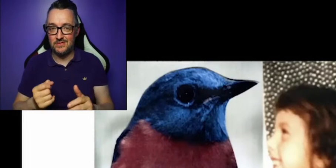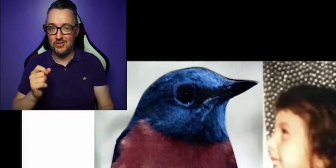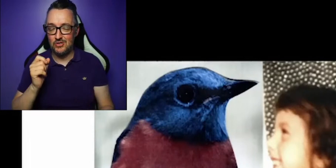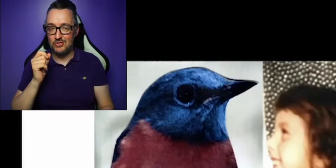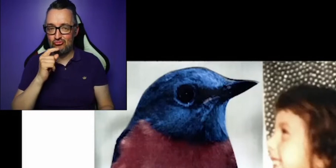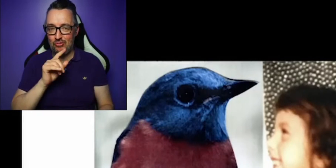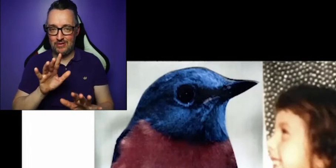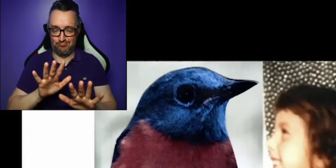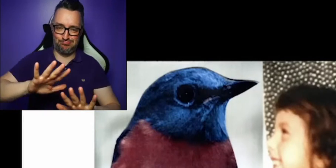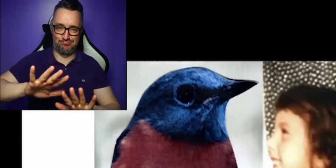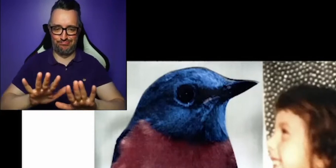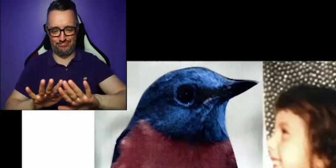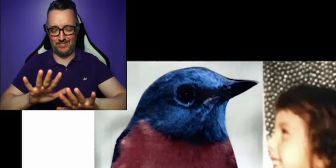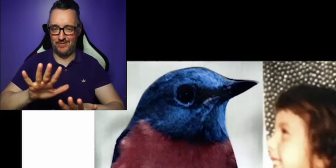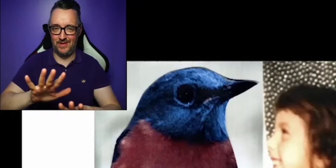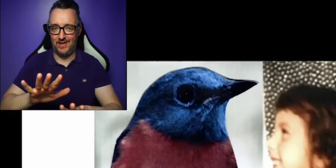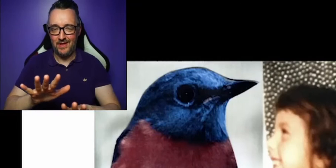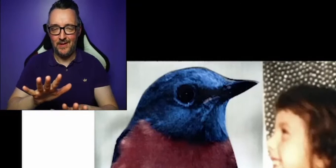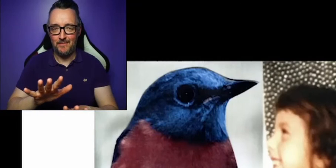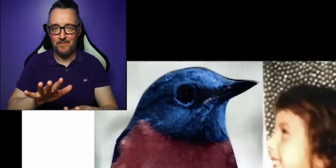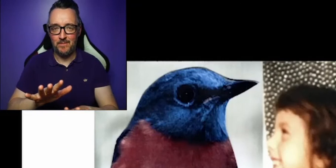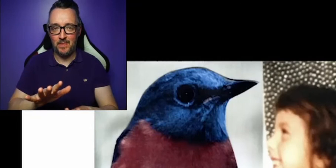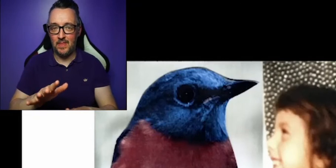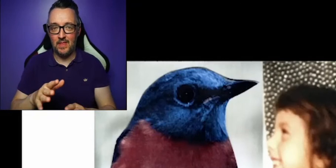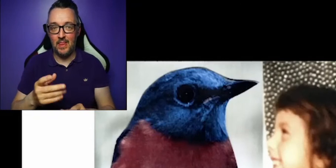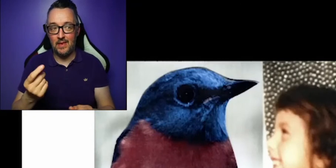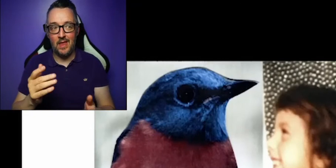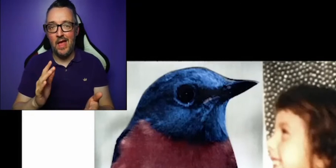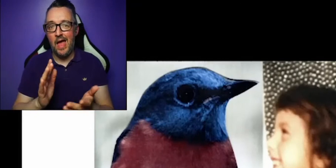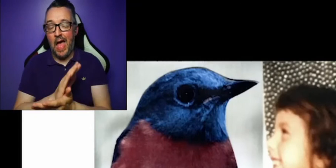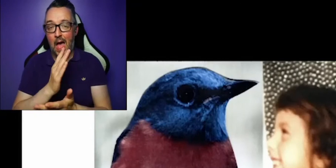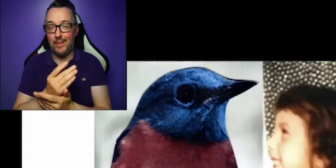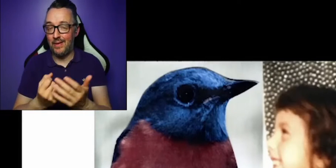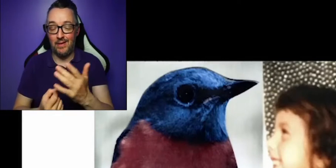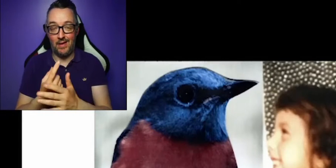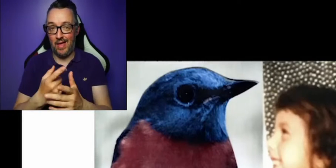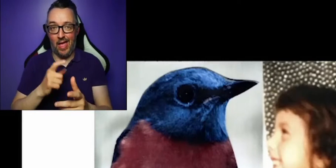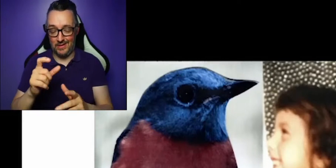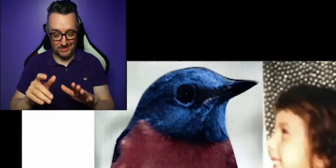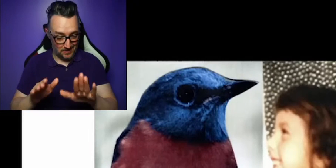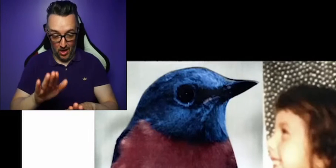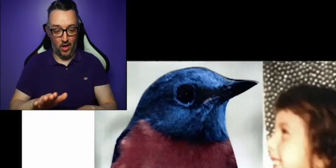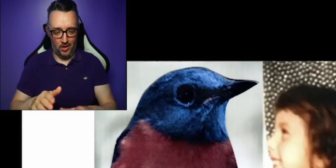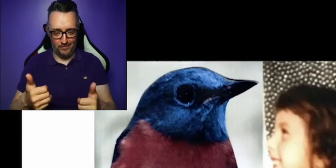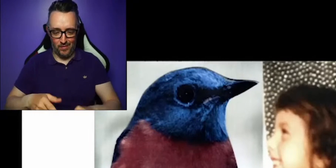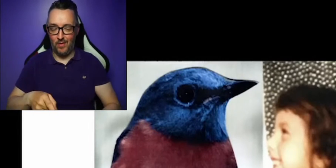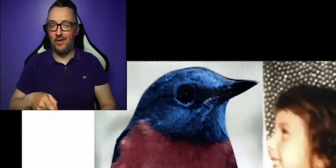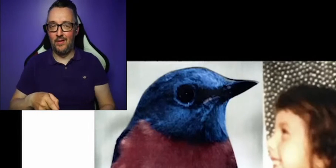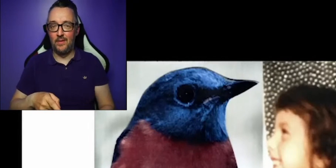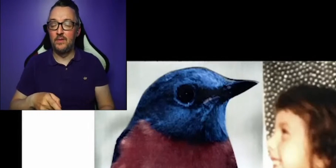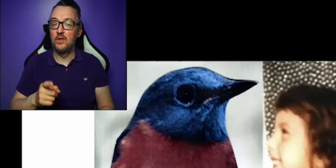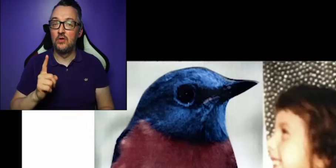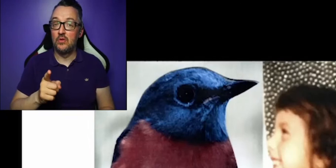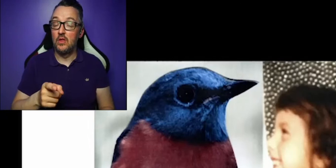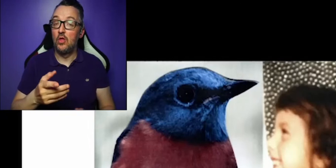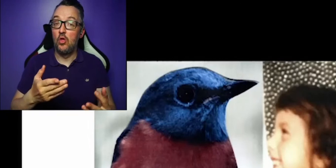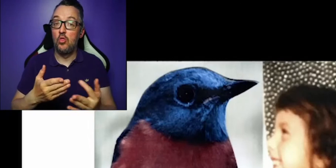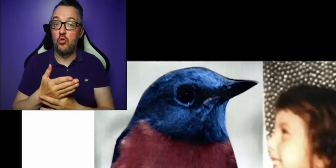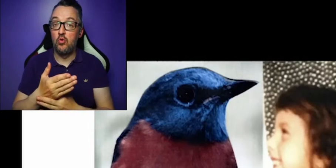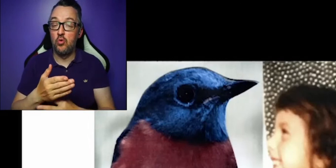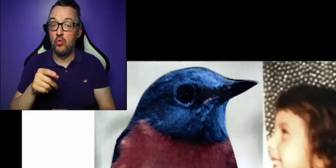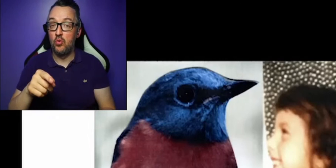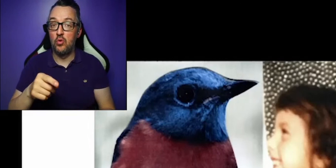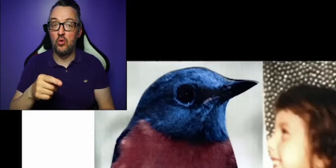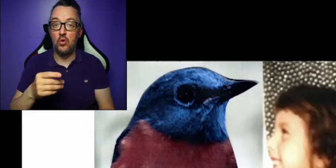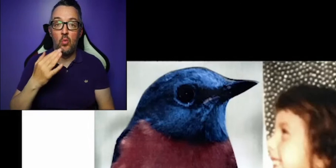You get strange juxtapositions and you get a happenstance, which is mm-hmm. lovely. And it was actually during the